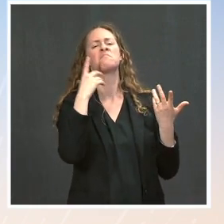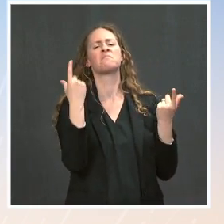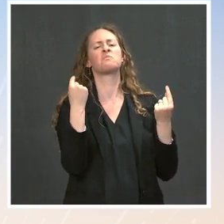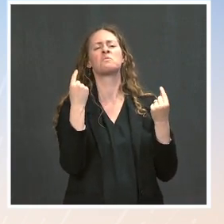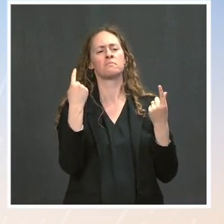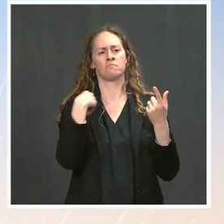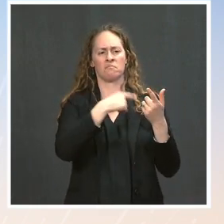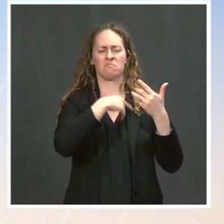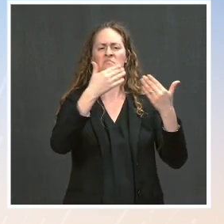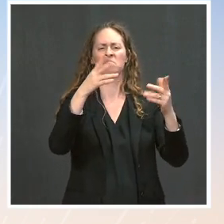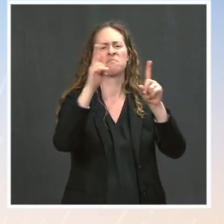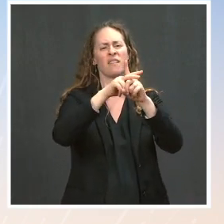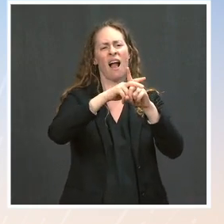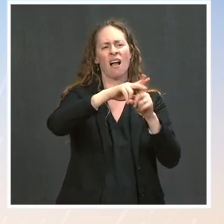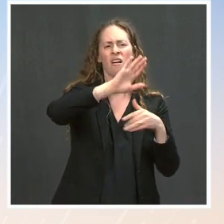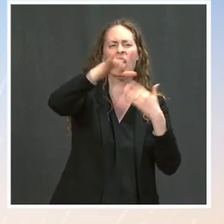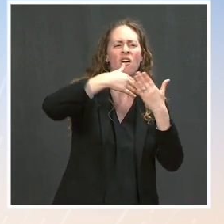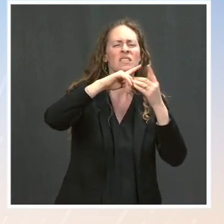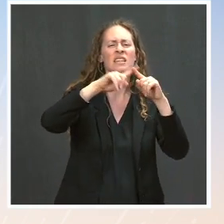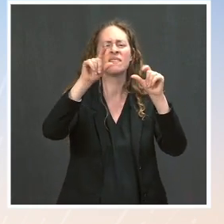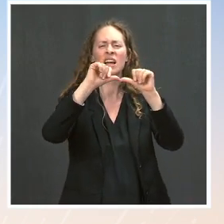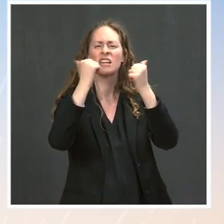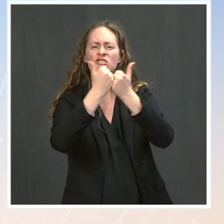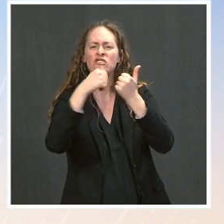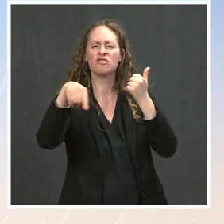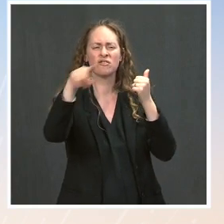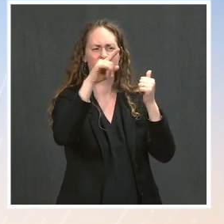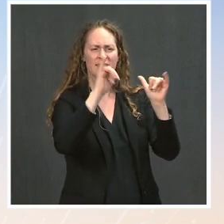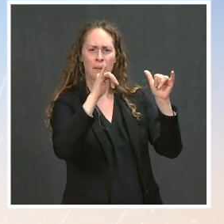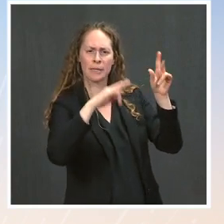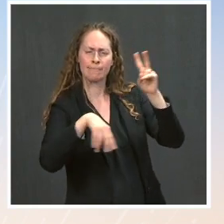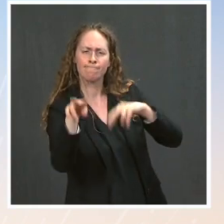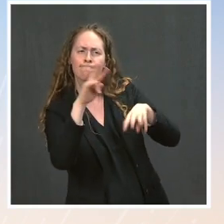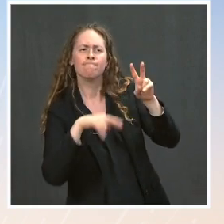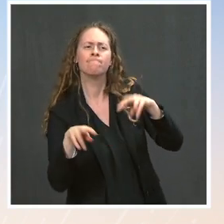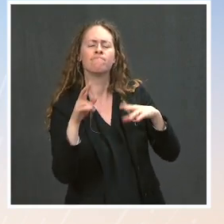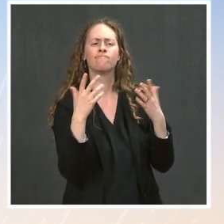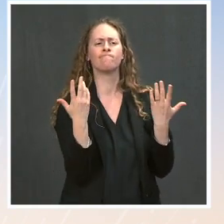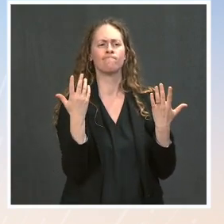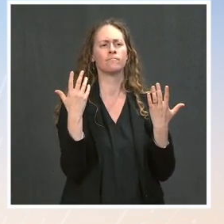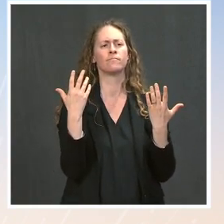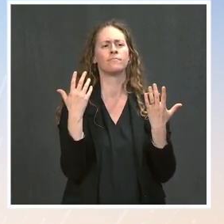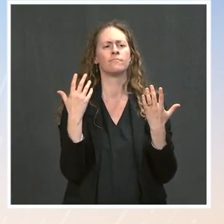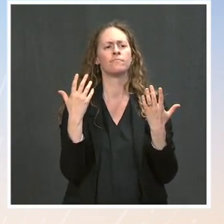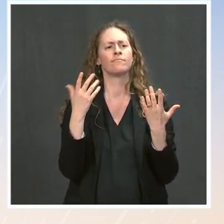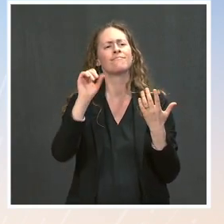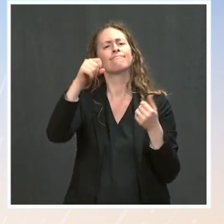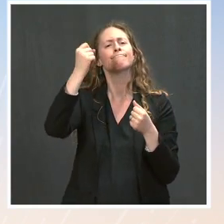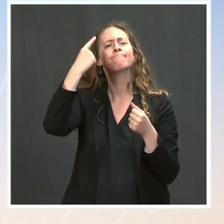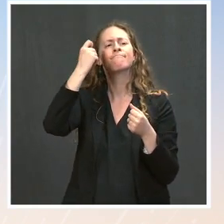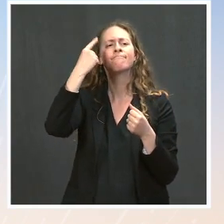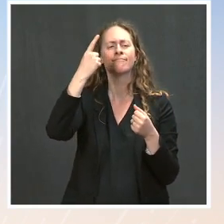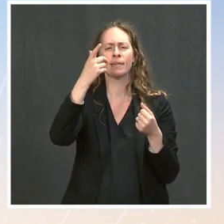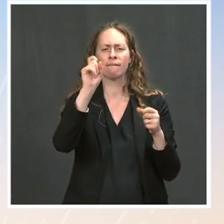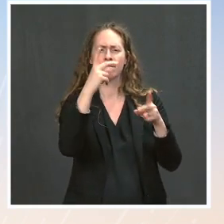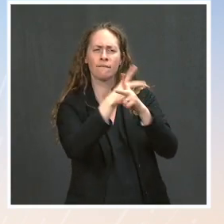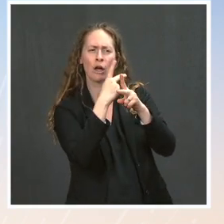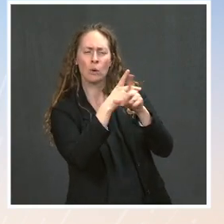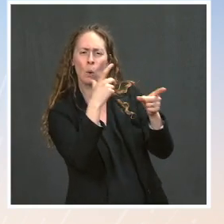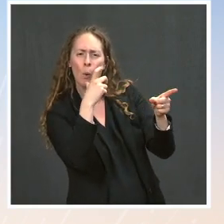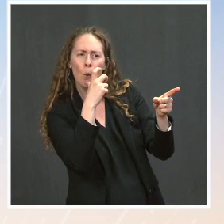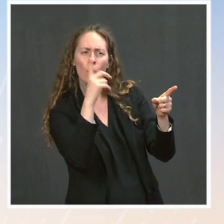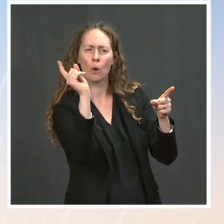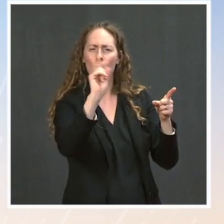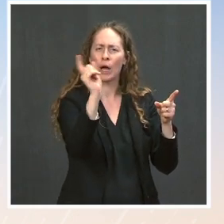these challenges. So obviously we target, we take different approaches depending on the community or depending on what we're seeing